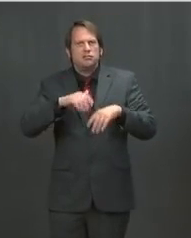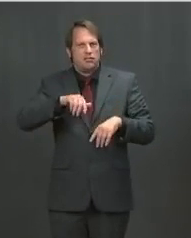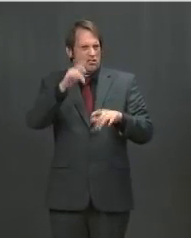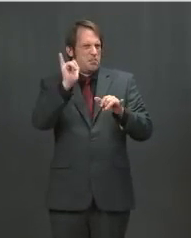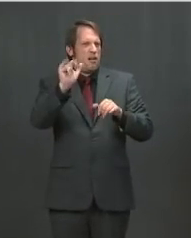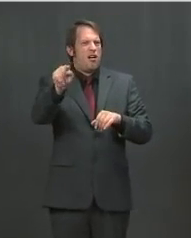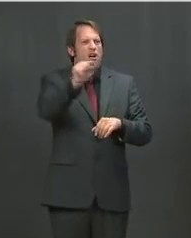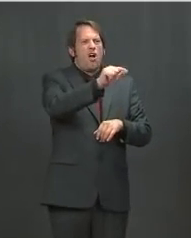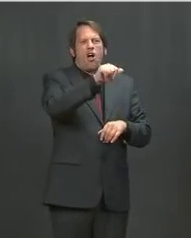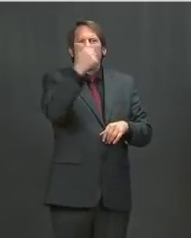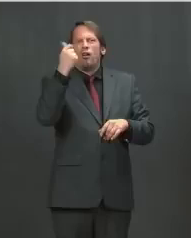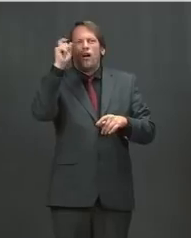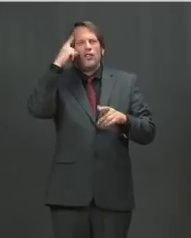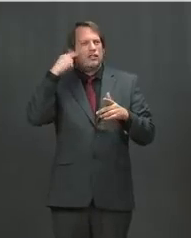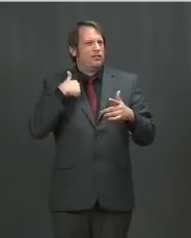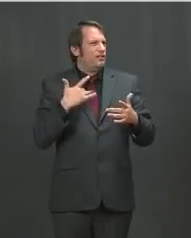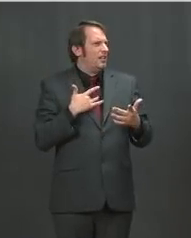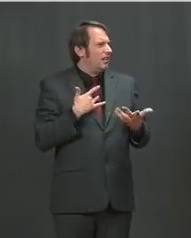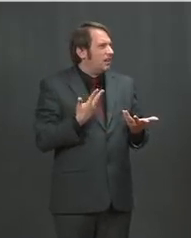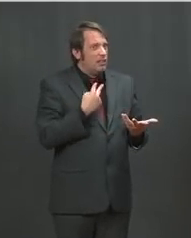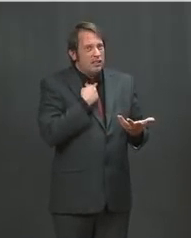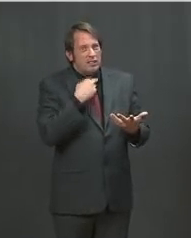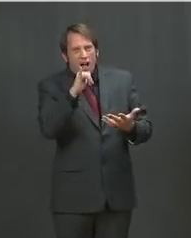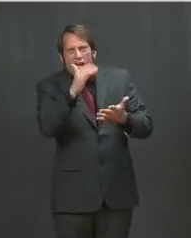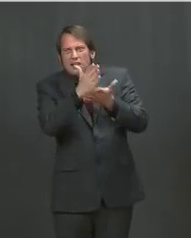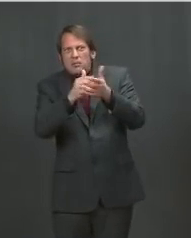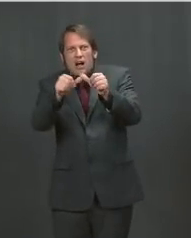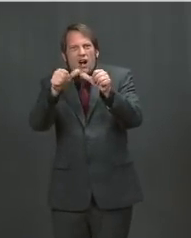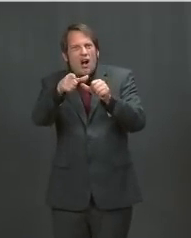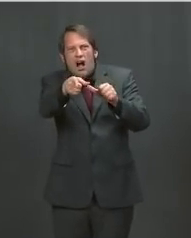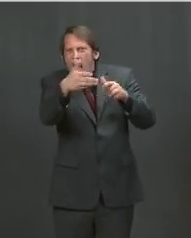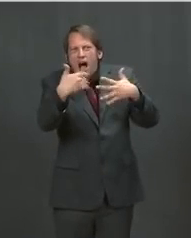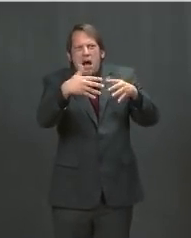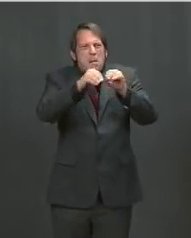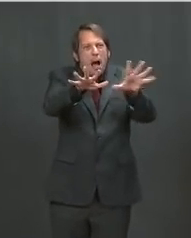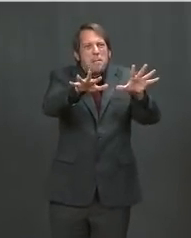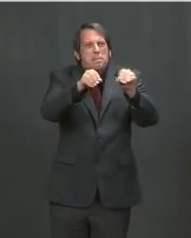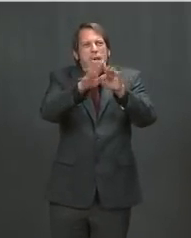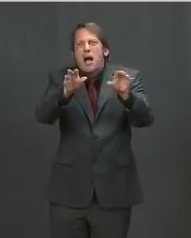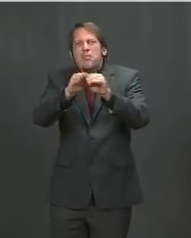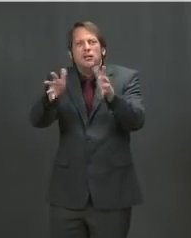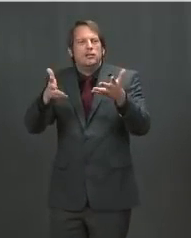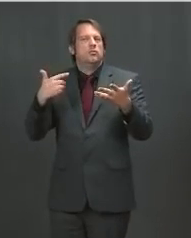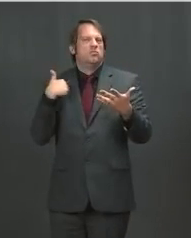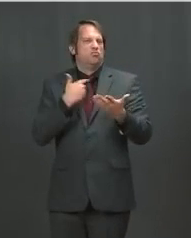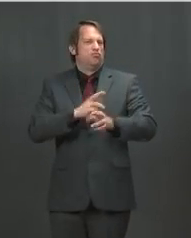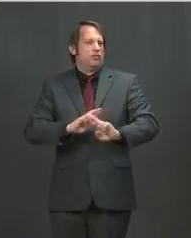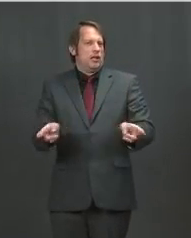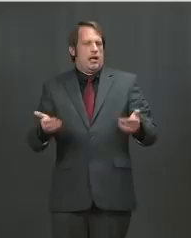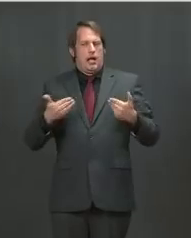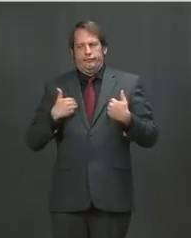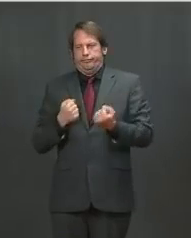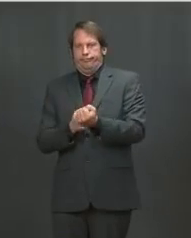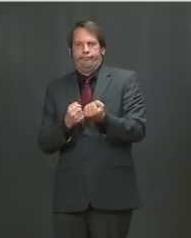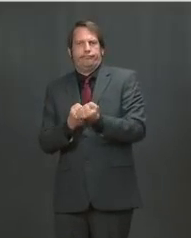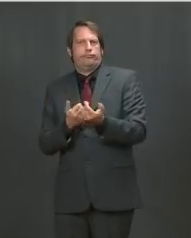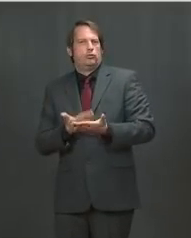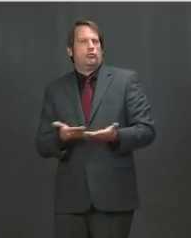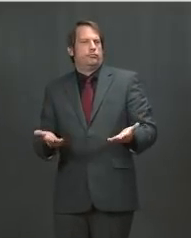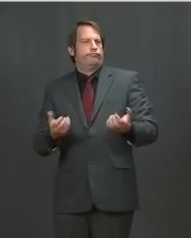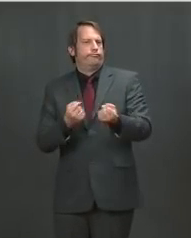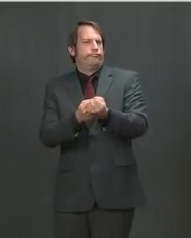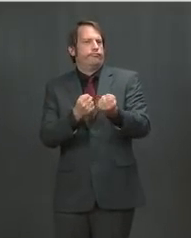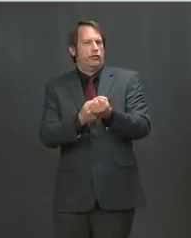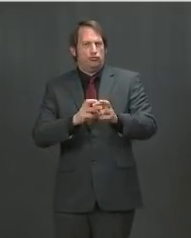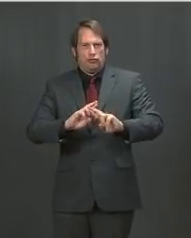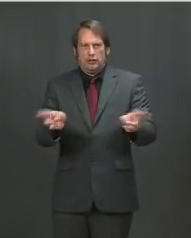this situation. And nothing is off the table in those conversations in terms of the kind of support that we can provide, and we'll keep all options